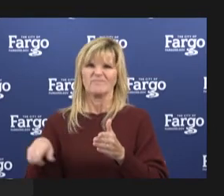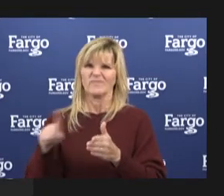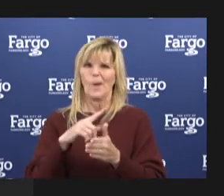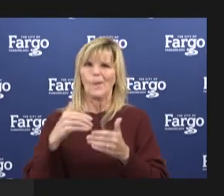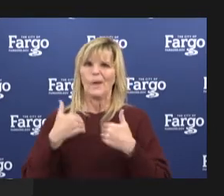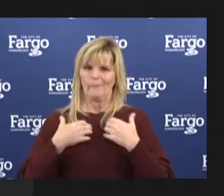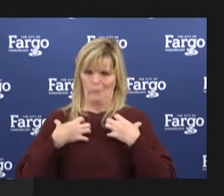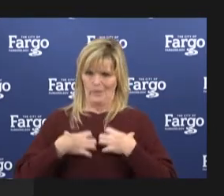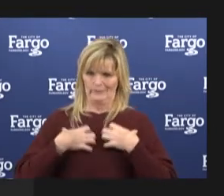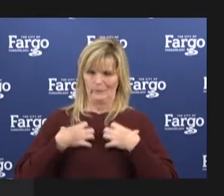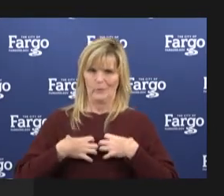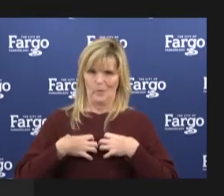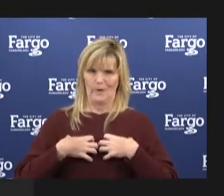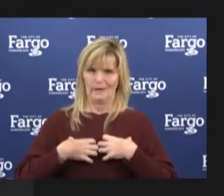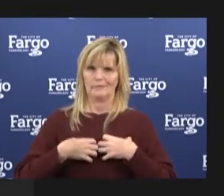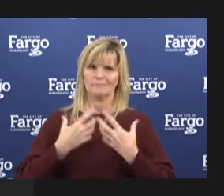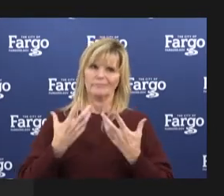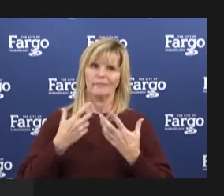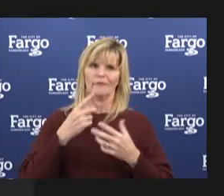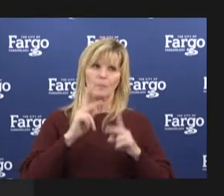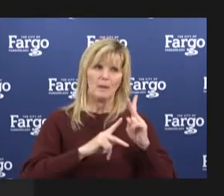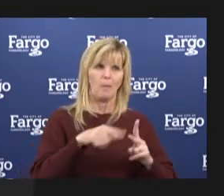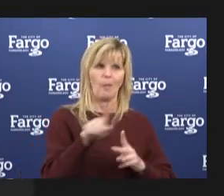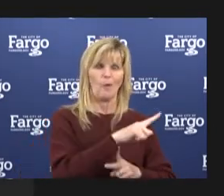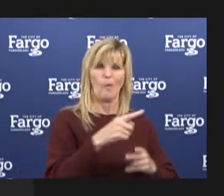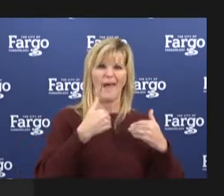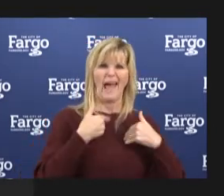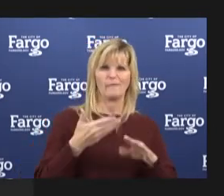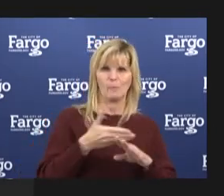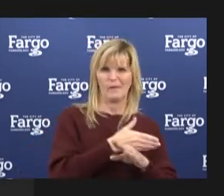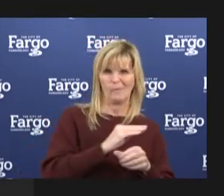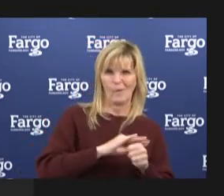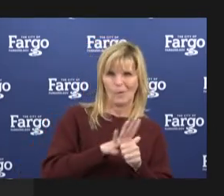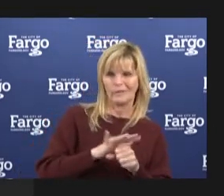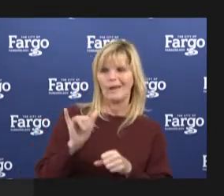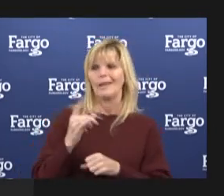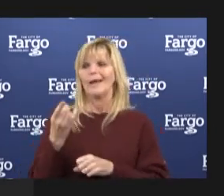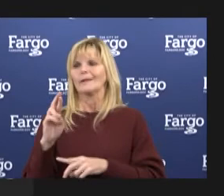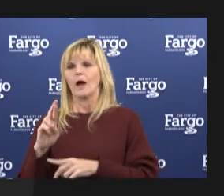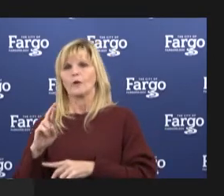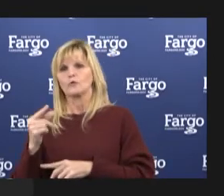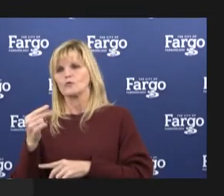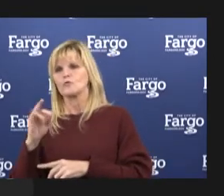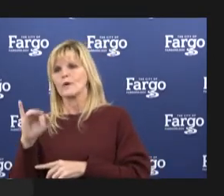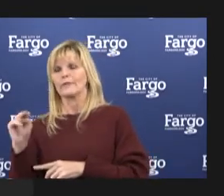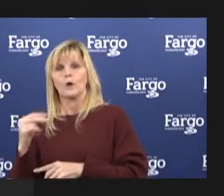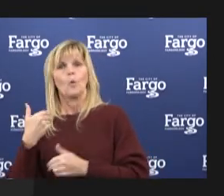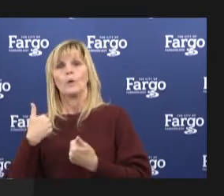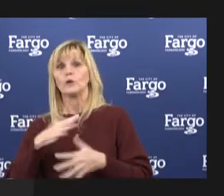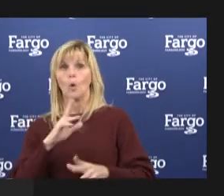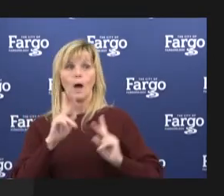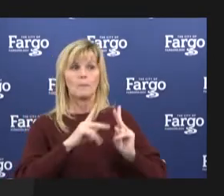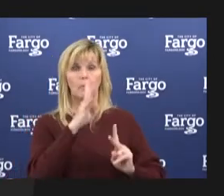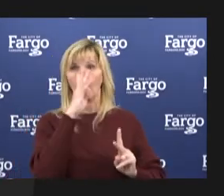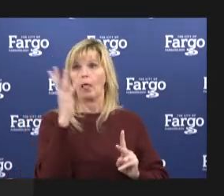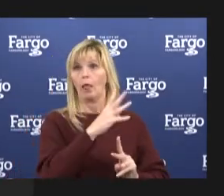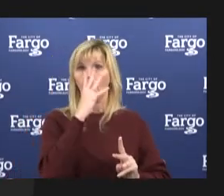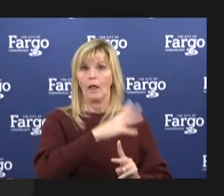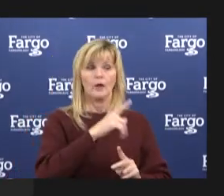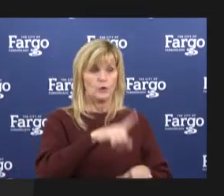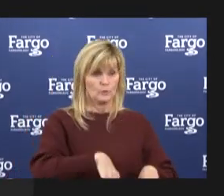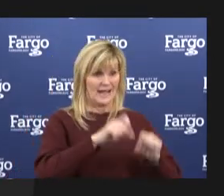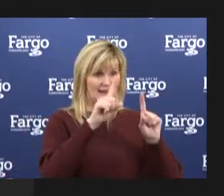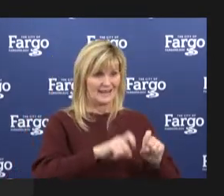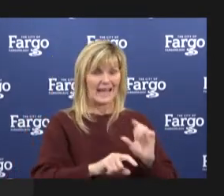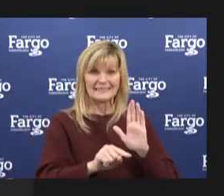for patients who are seeking care for their respiratory illness. As Dr. Griffin said, we don't want people ignoring care just because they test negative